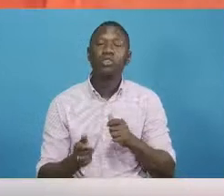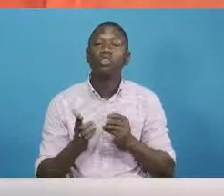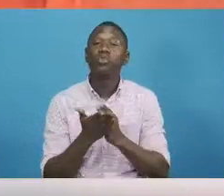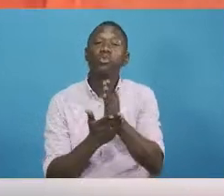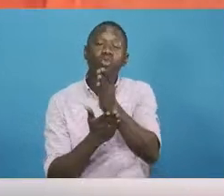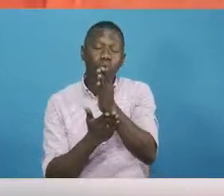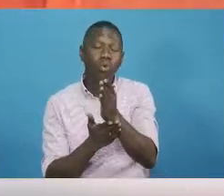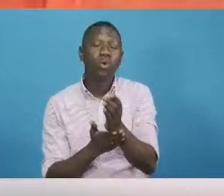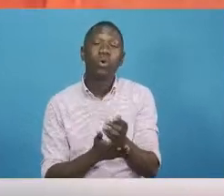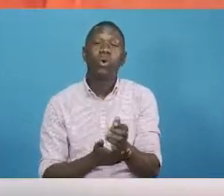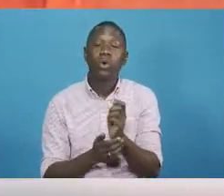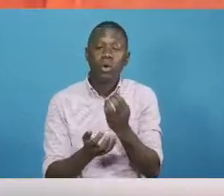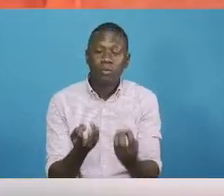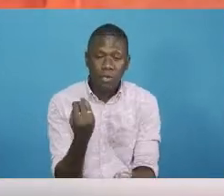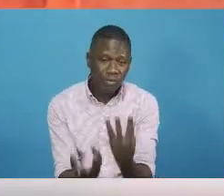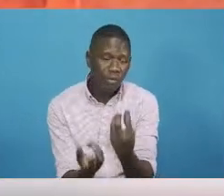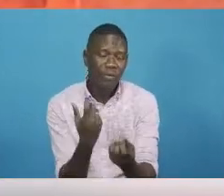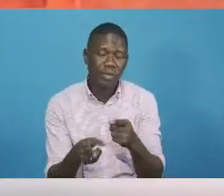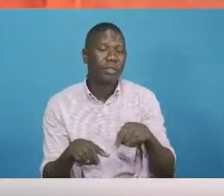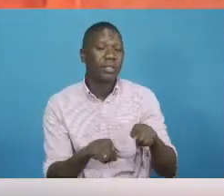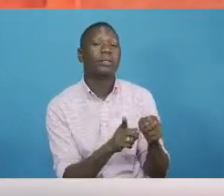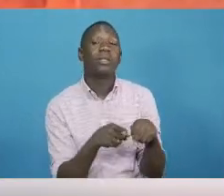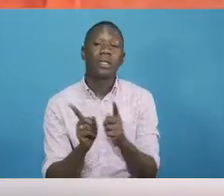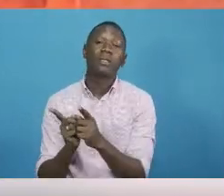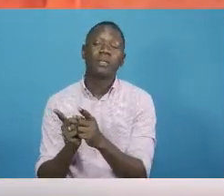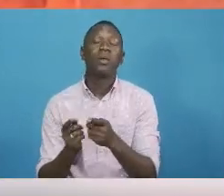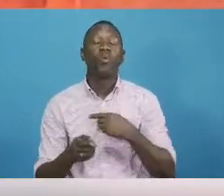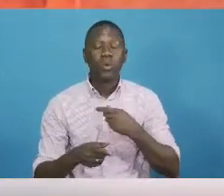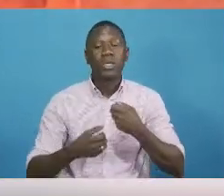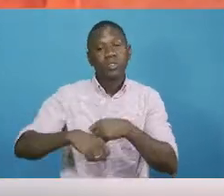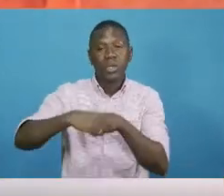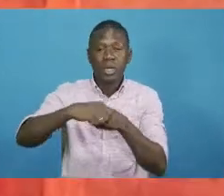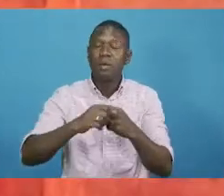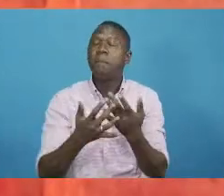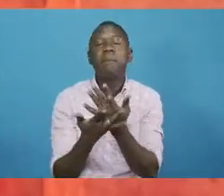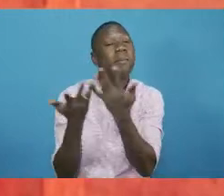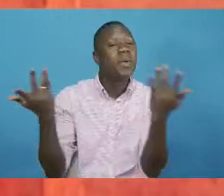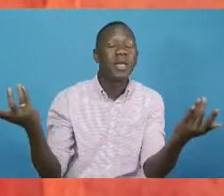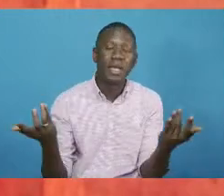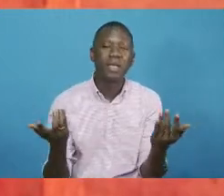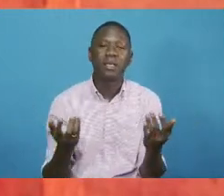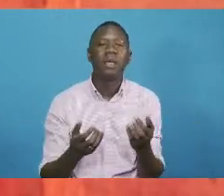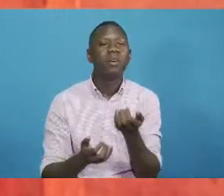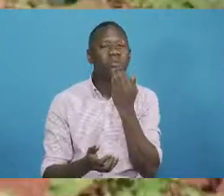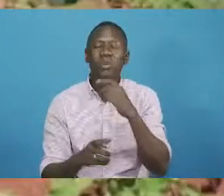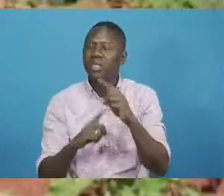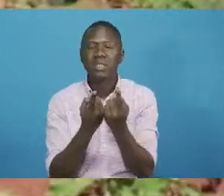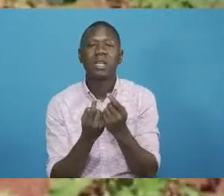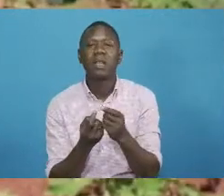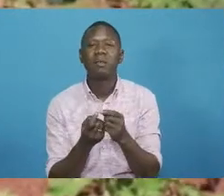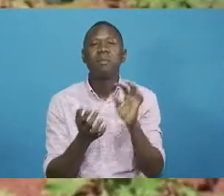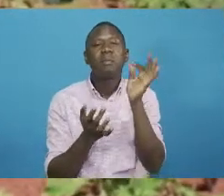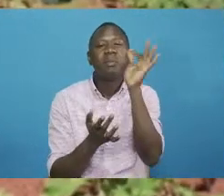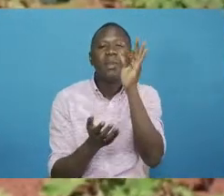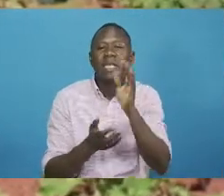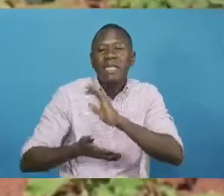agripreneurship. We train them on so many food security related programs, beekeeping, horticulture,